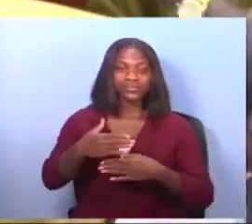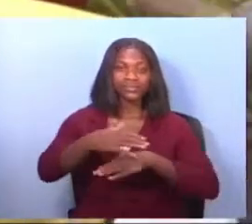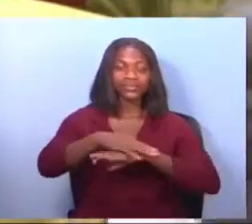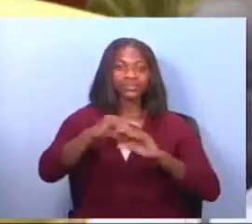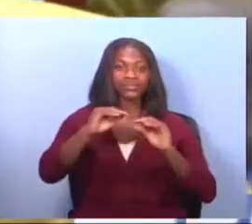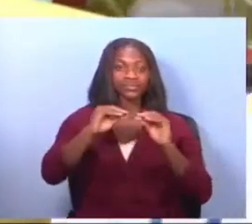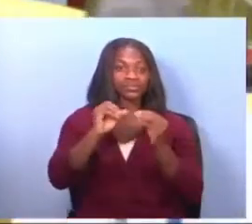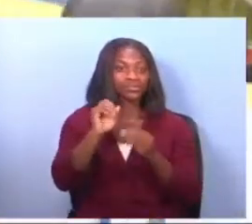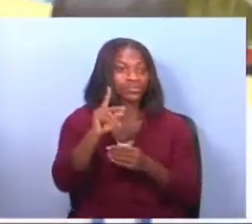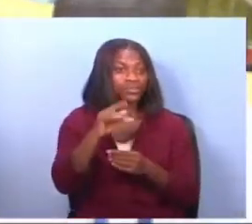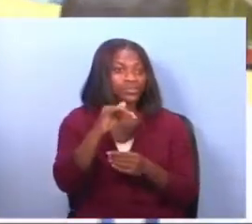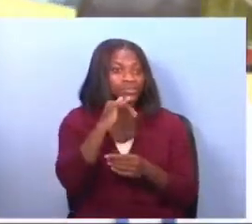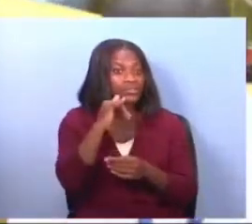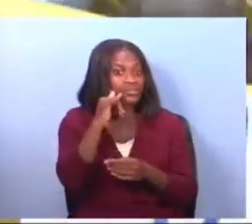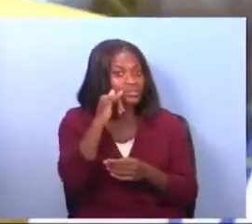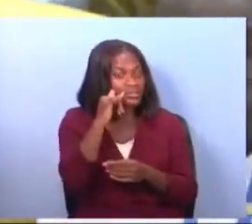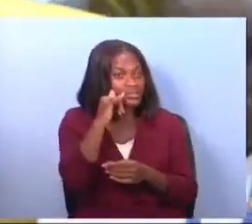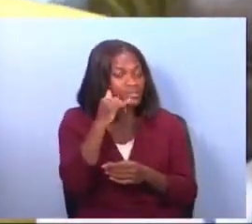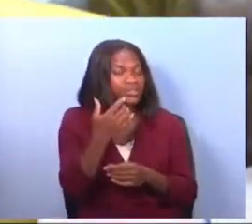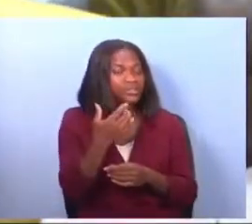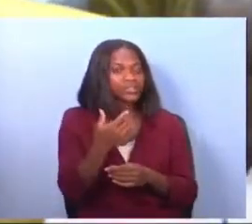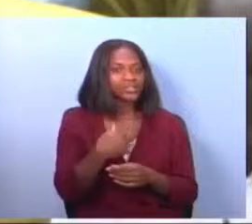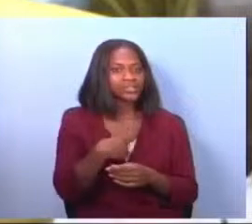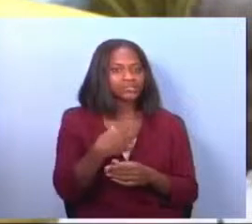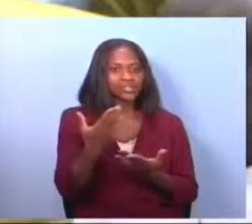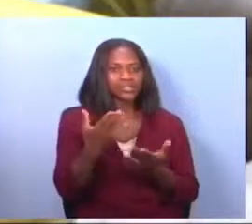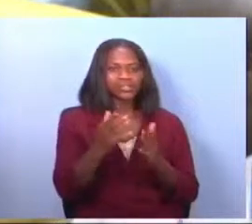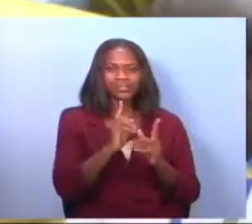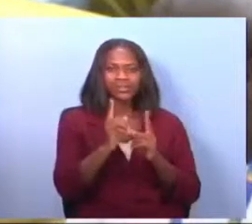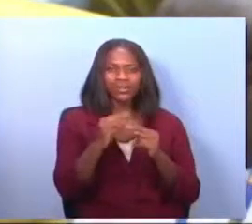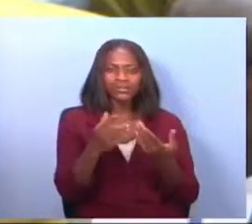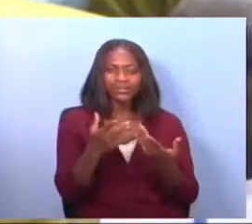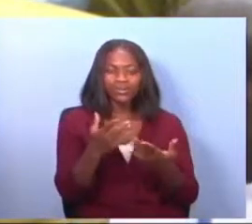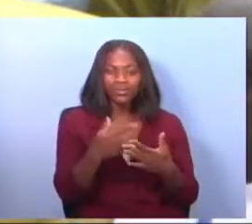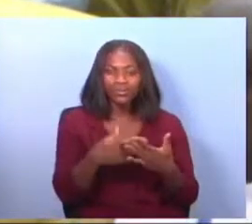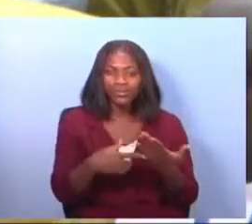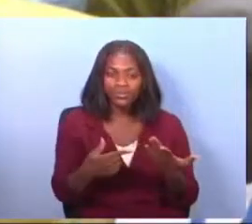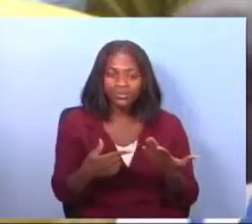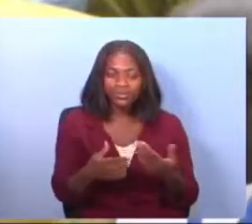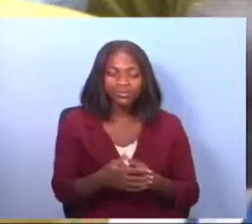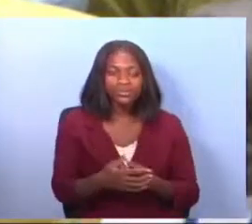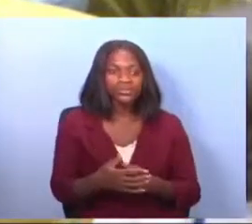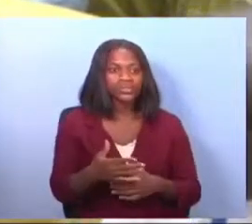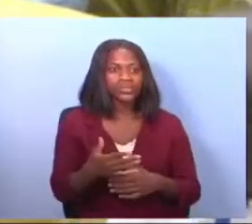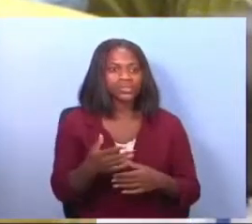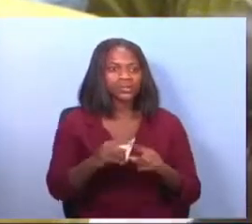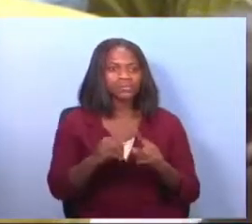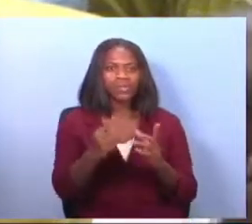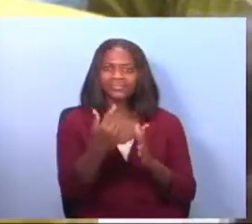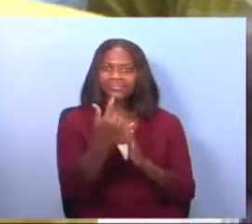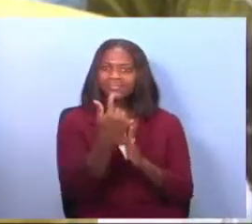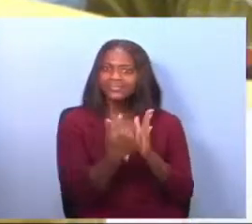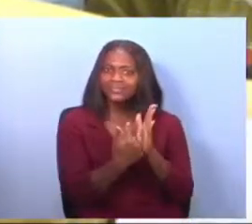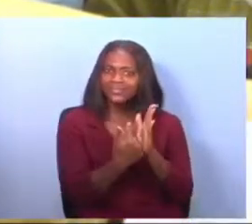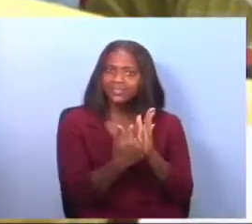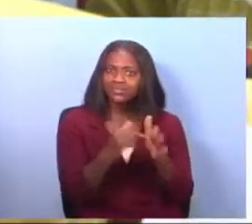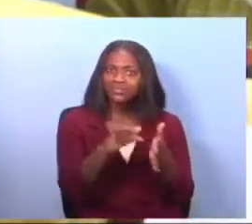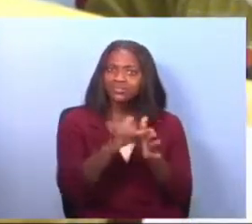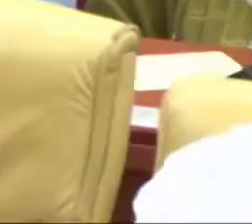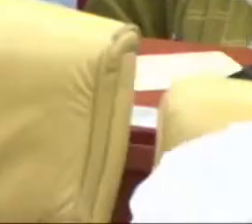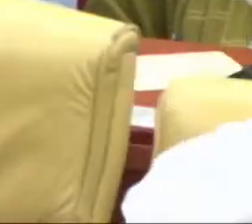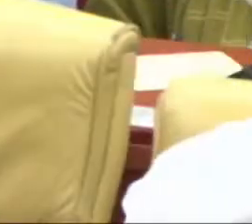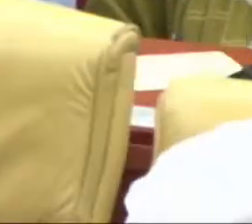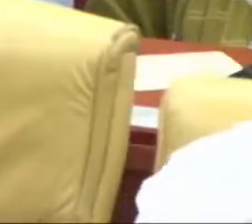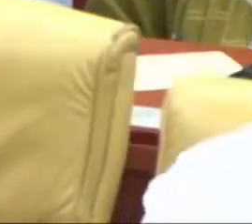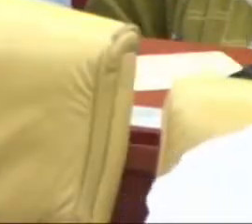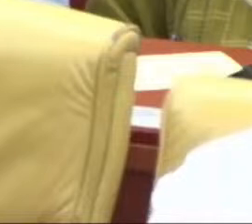Yesterday, I was just right behind you. We even exchanged some pleasantries. But I've been listed as those who are not in the